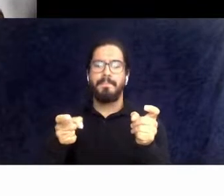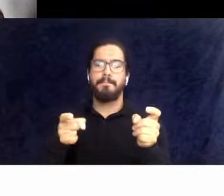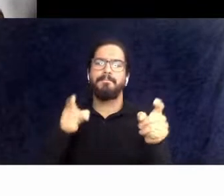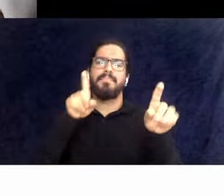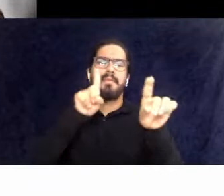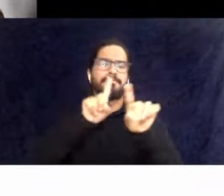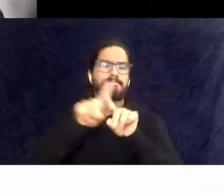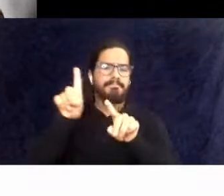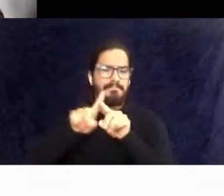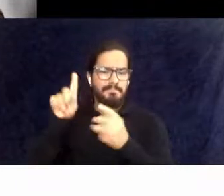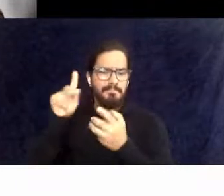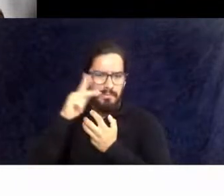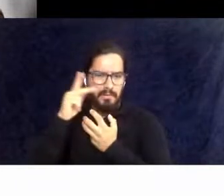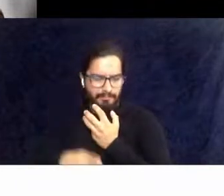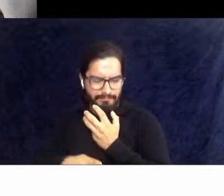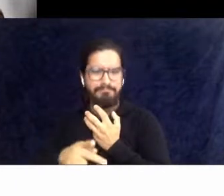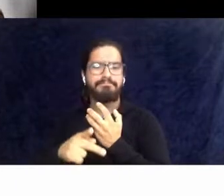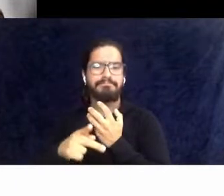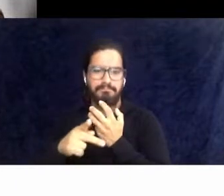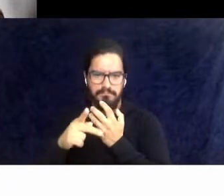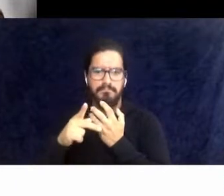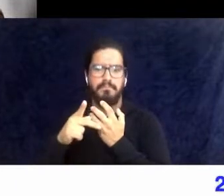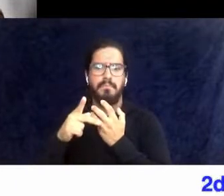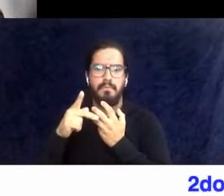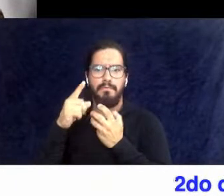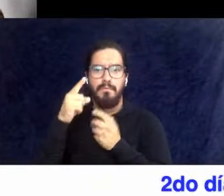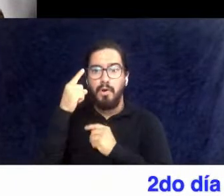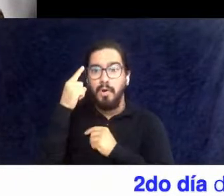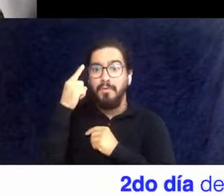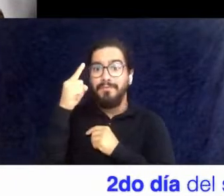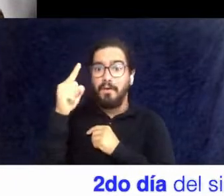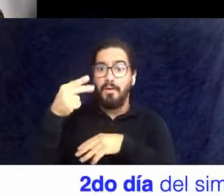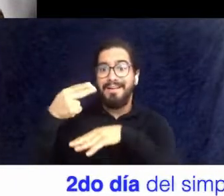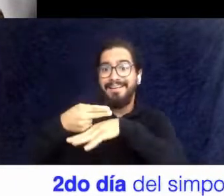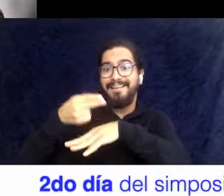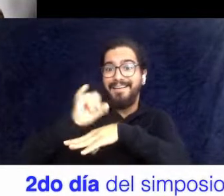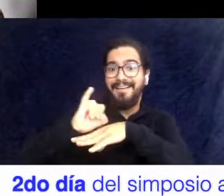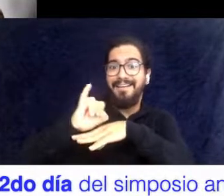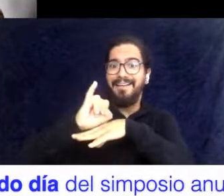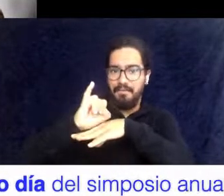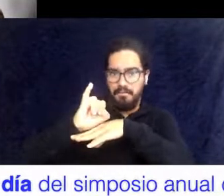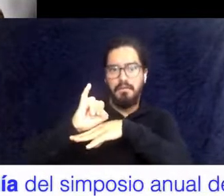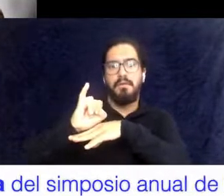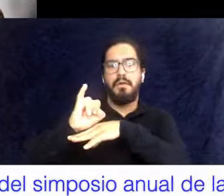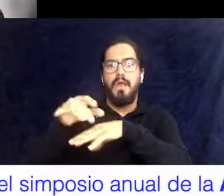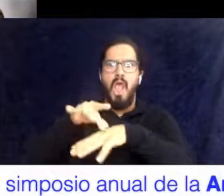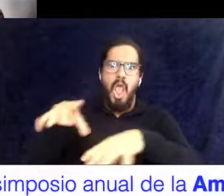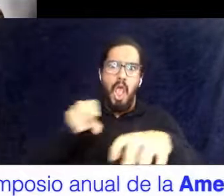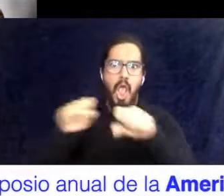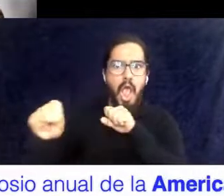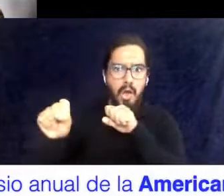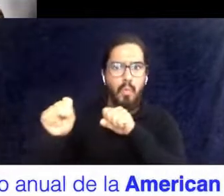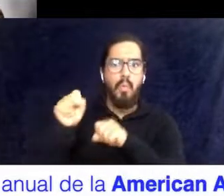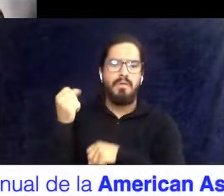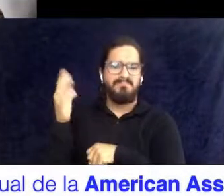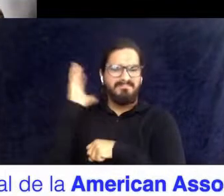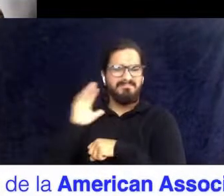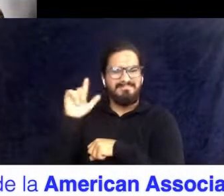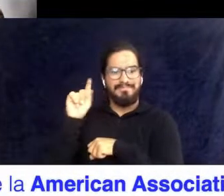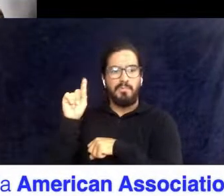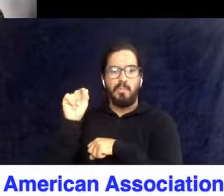and health teams for the Haiti earthquake in 2010. She served as medical